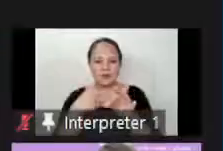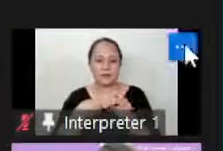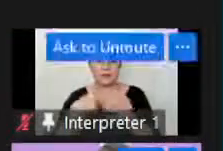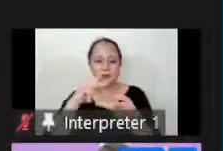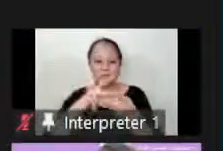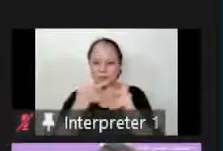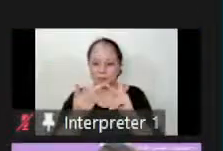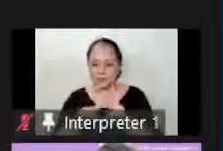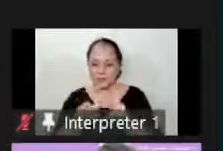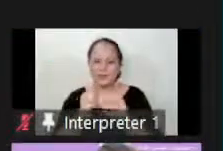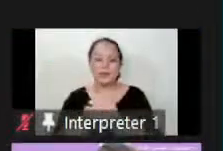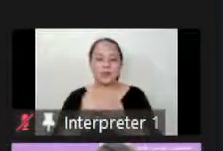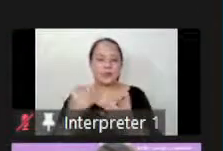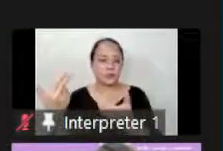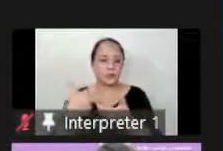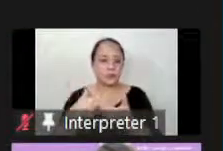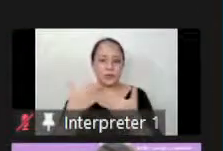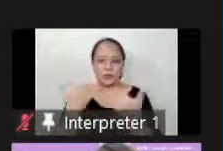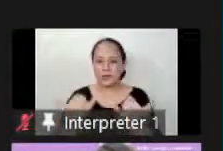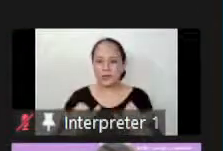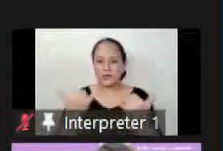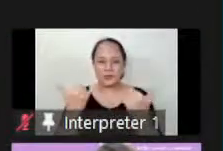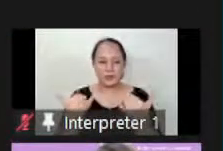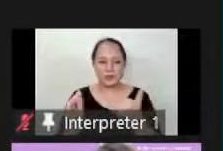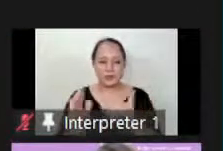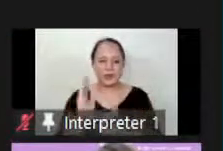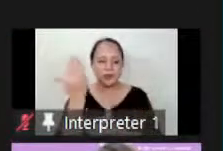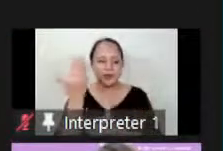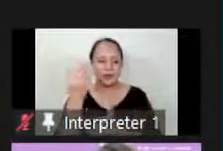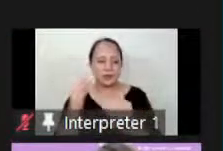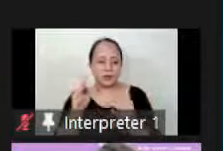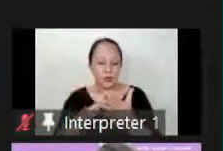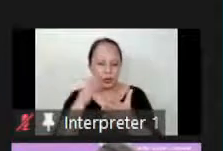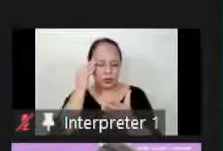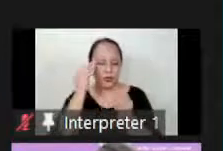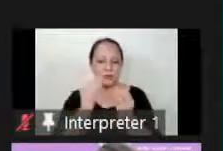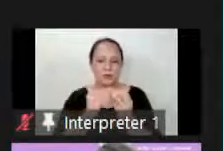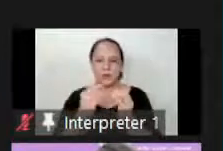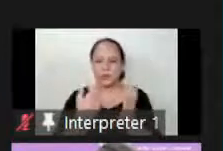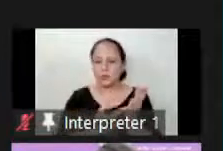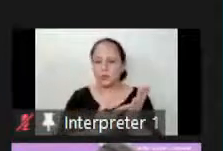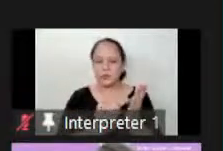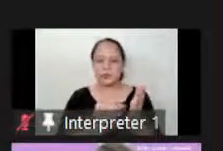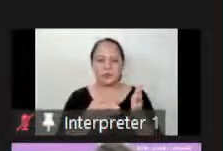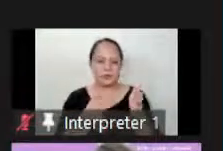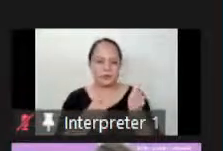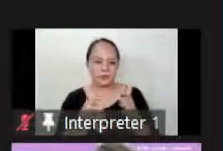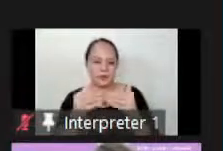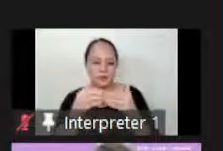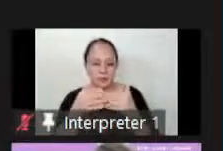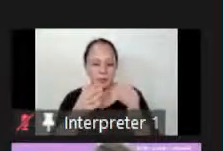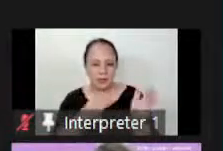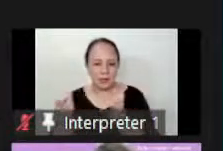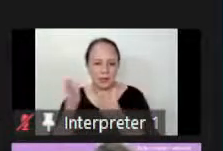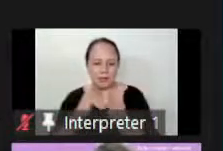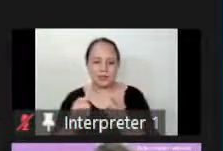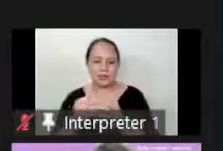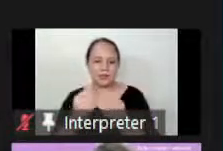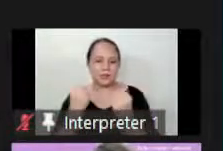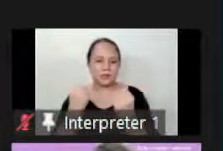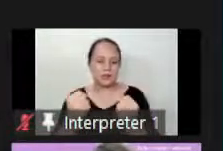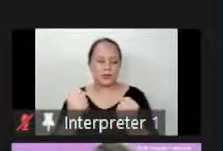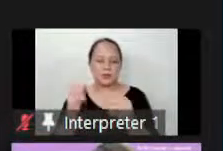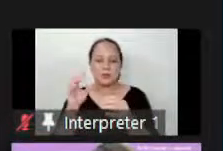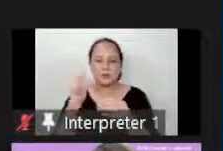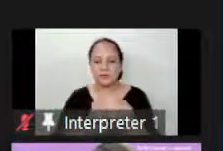our stakeholders who joined us this morning to learn more and discuss ways forward to strengthen